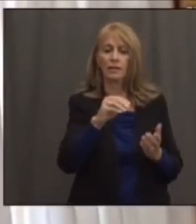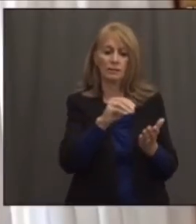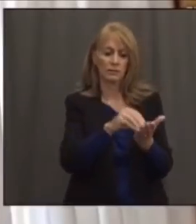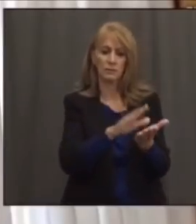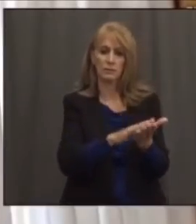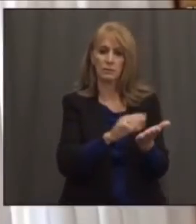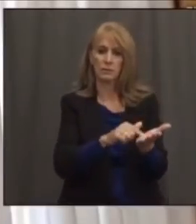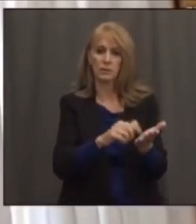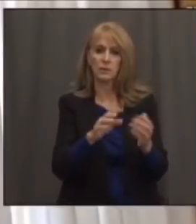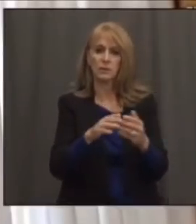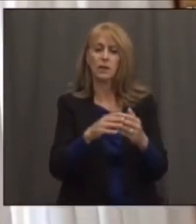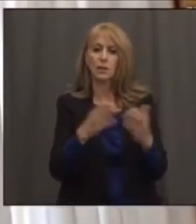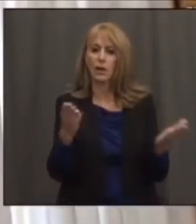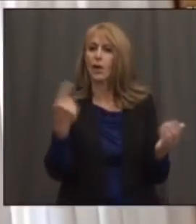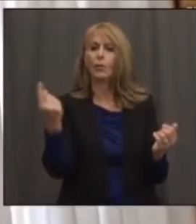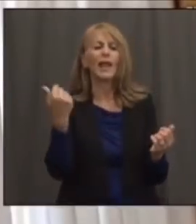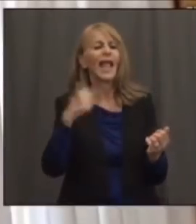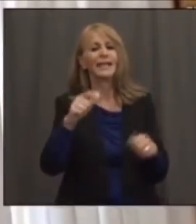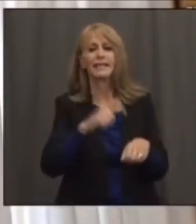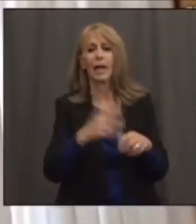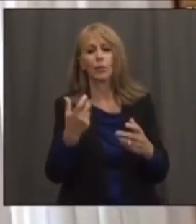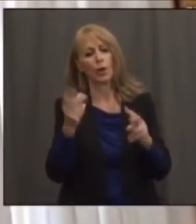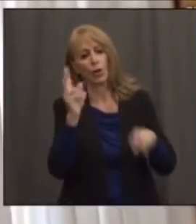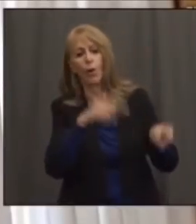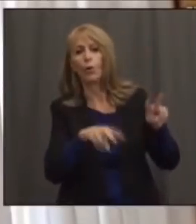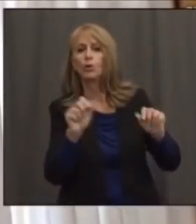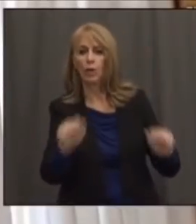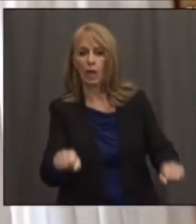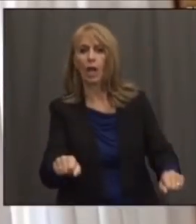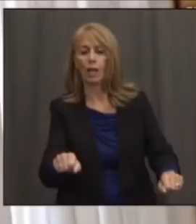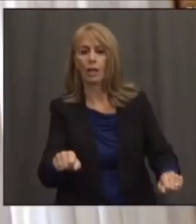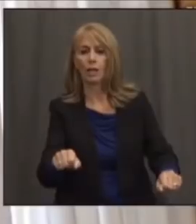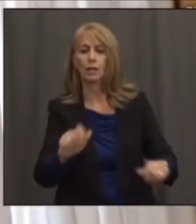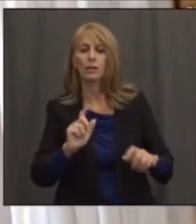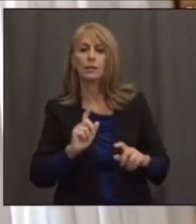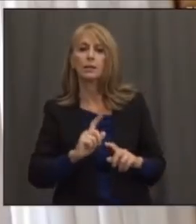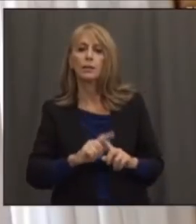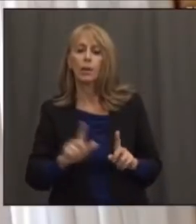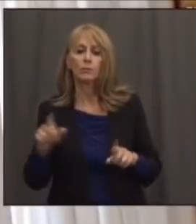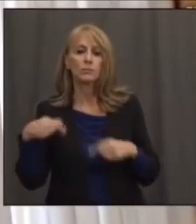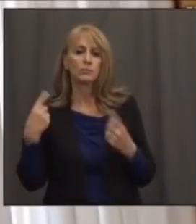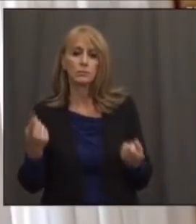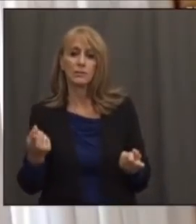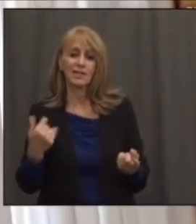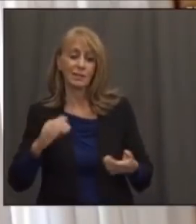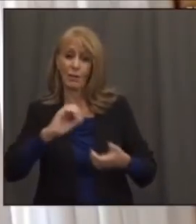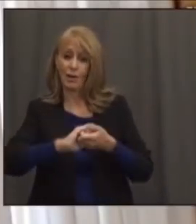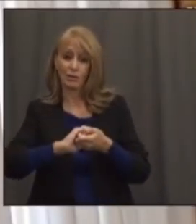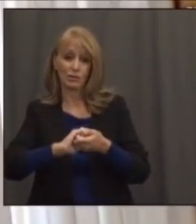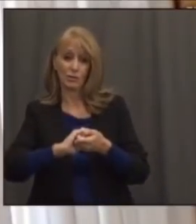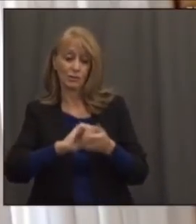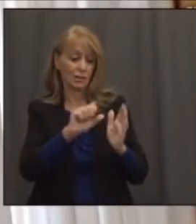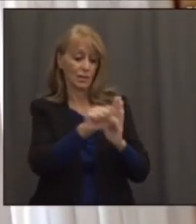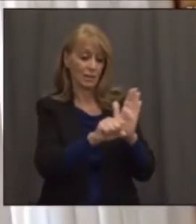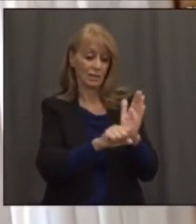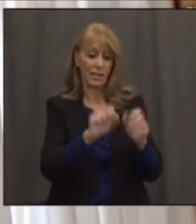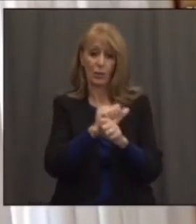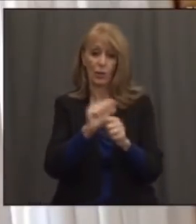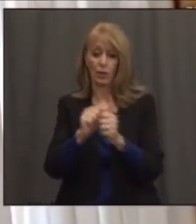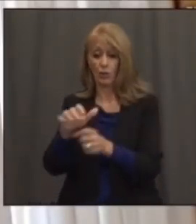on the open data portal, so anyone can go take a look at that. But it's, as it always has been, it's a partnership, right? The state working with our